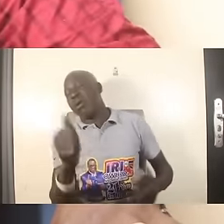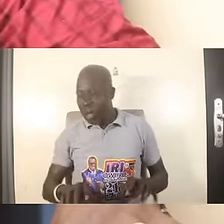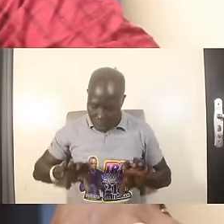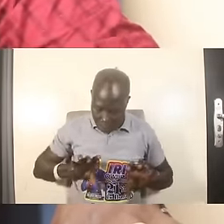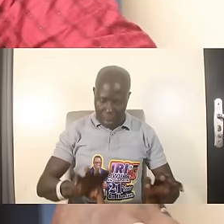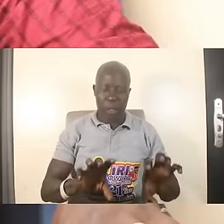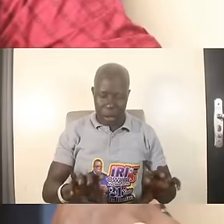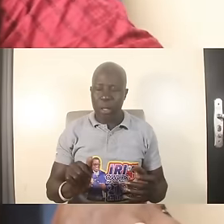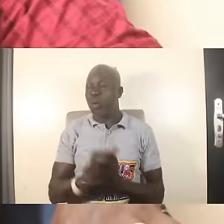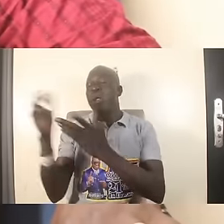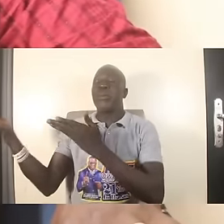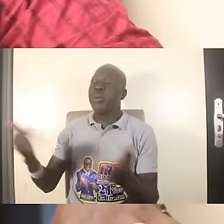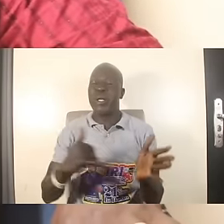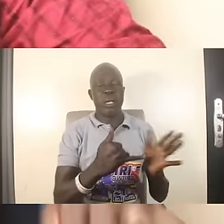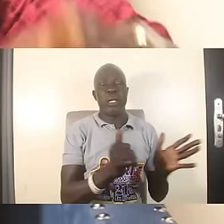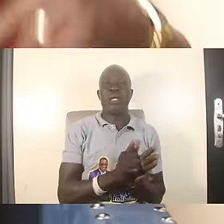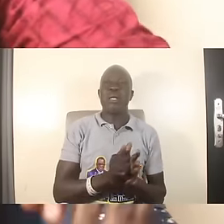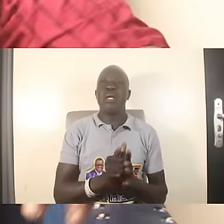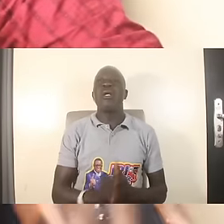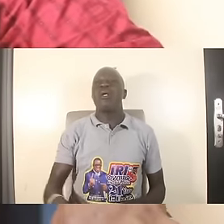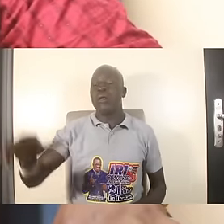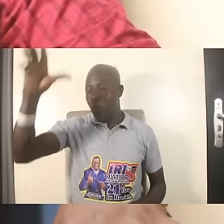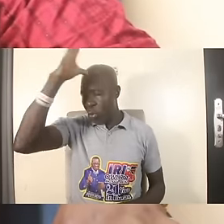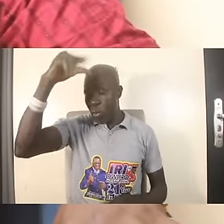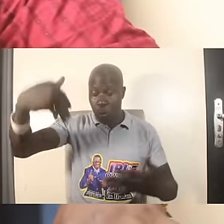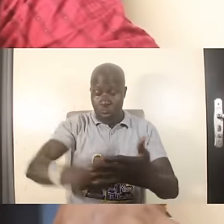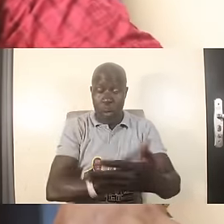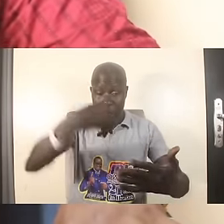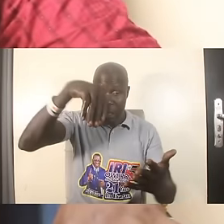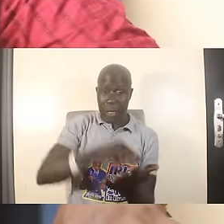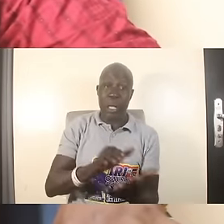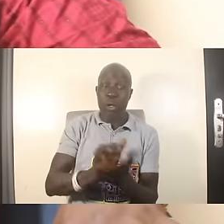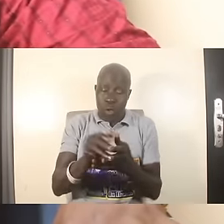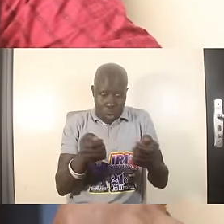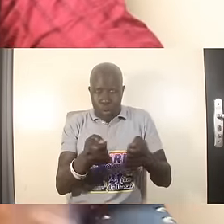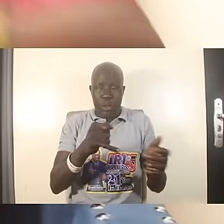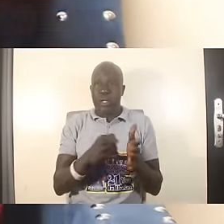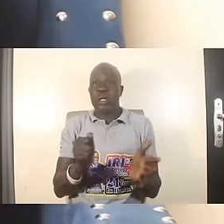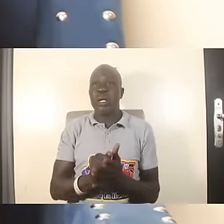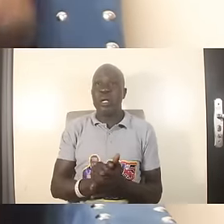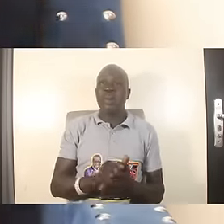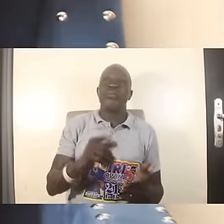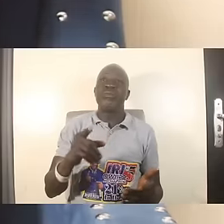another bulldozer. When they brought it, the white man inside to operate it.